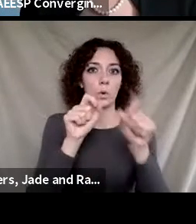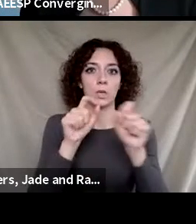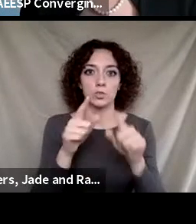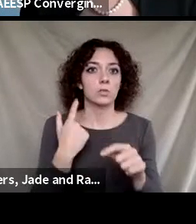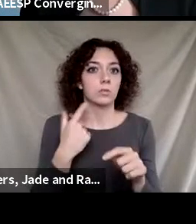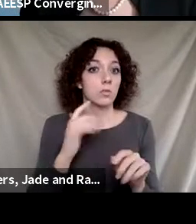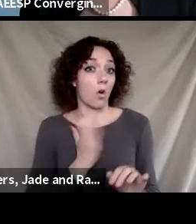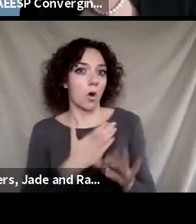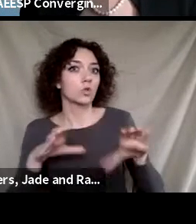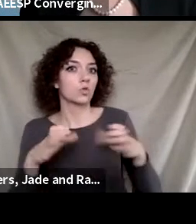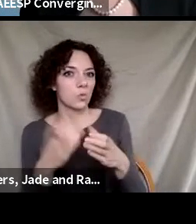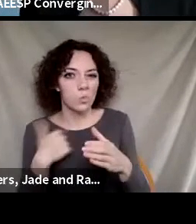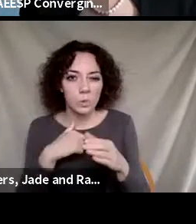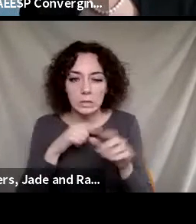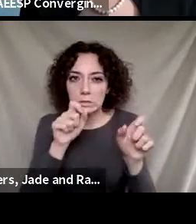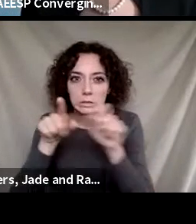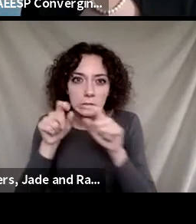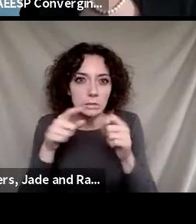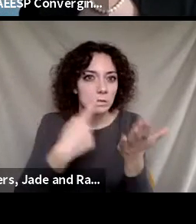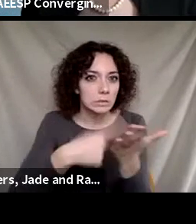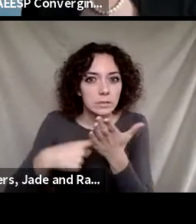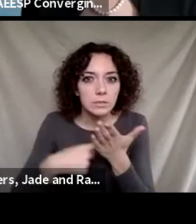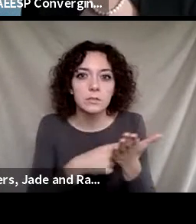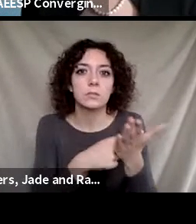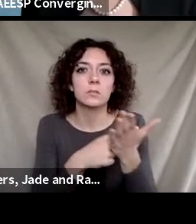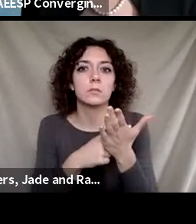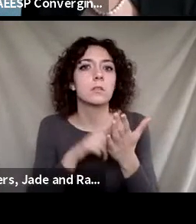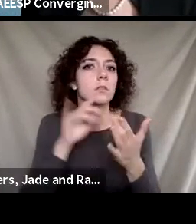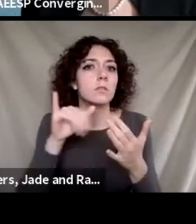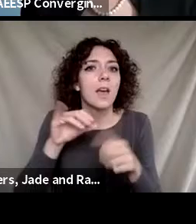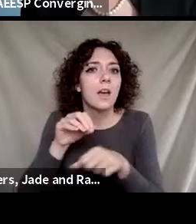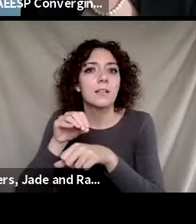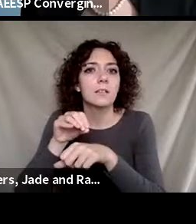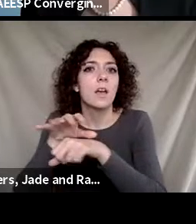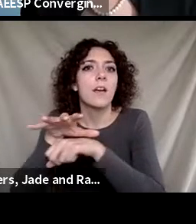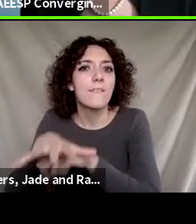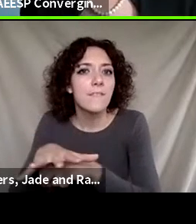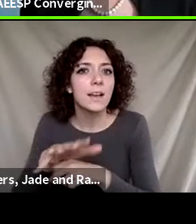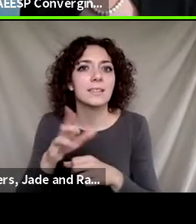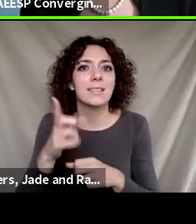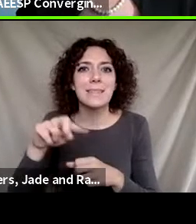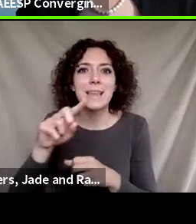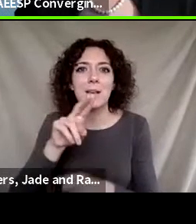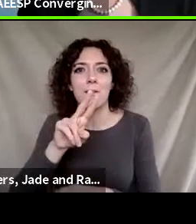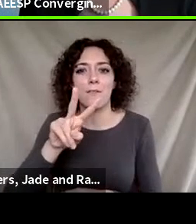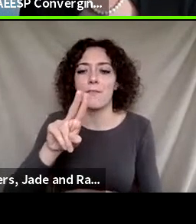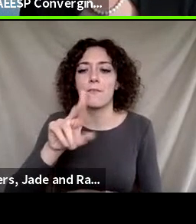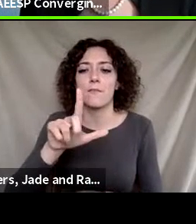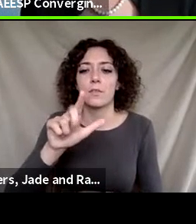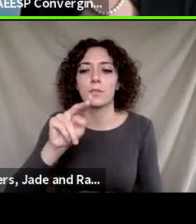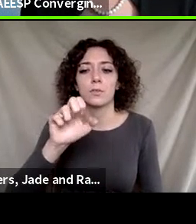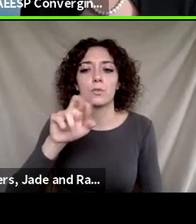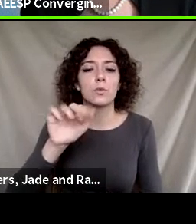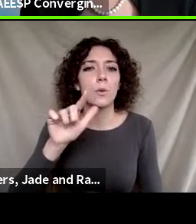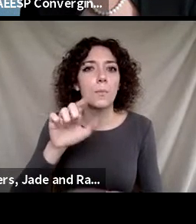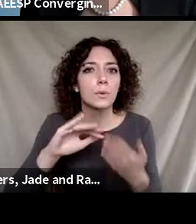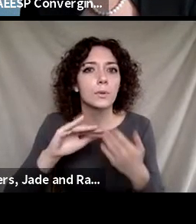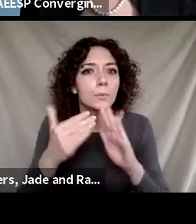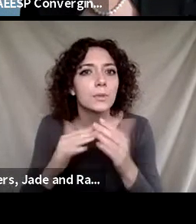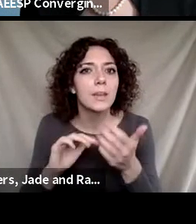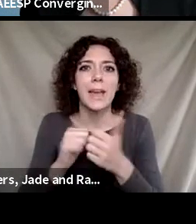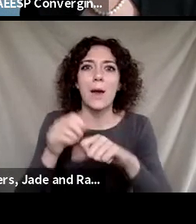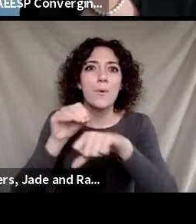group. How does automation affect vulnerable communities? How could it improve public transit